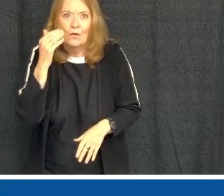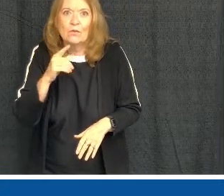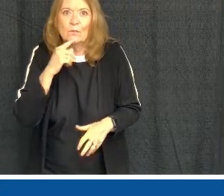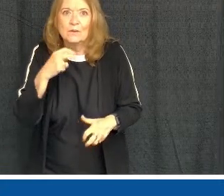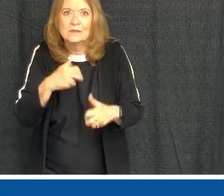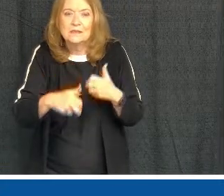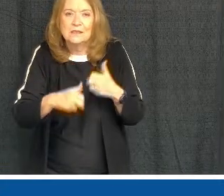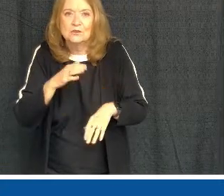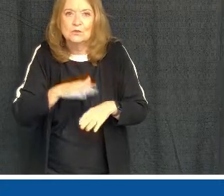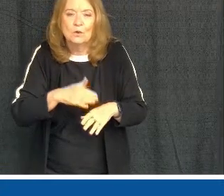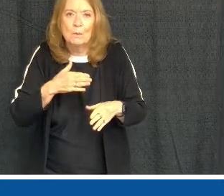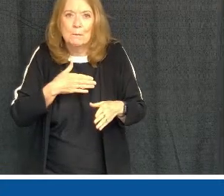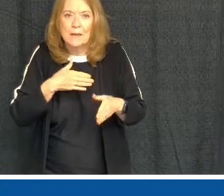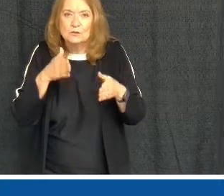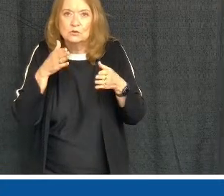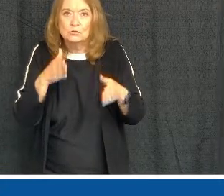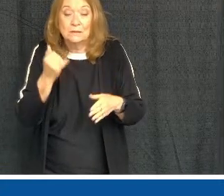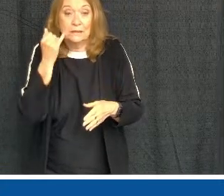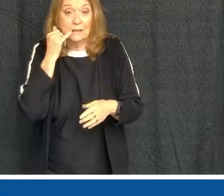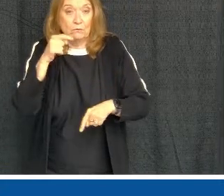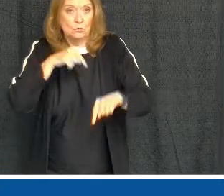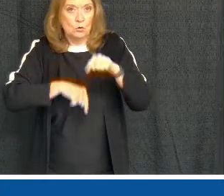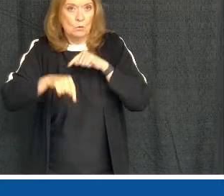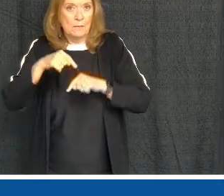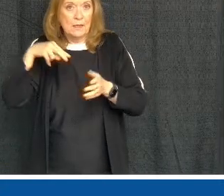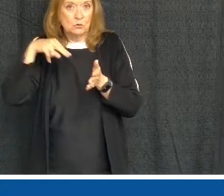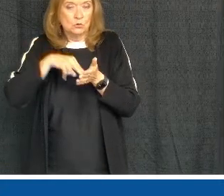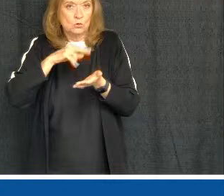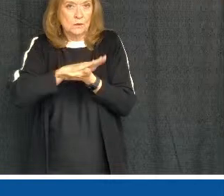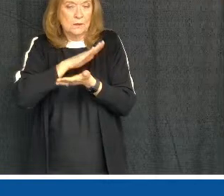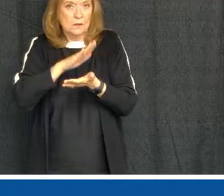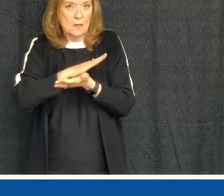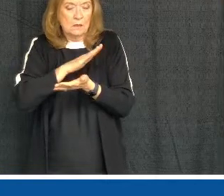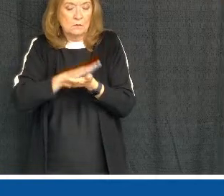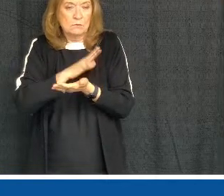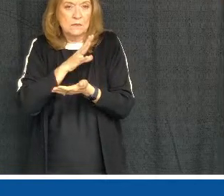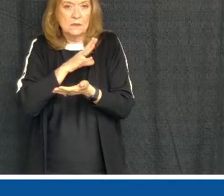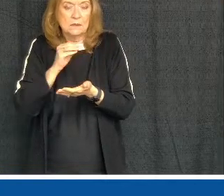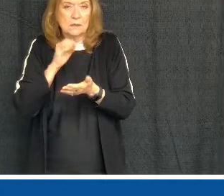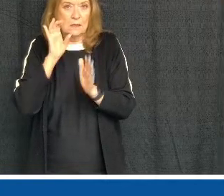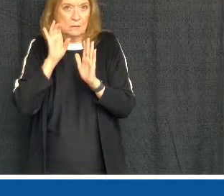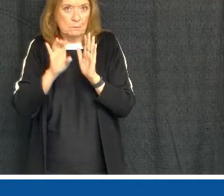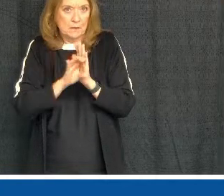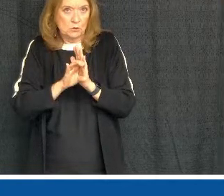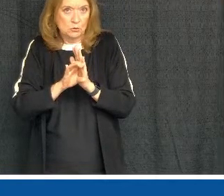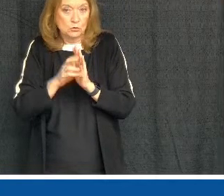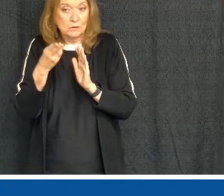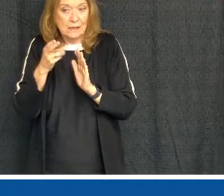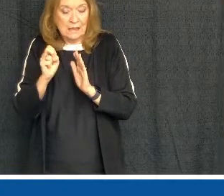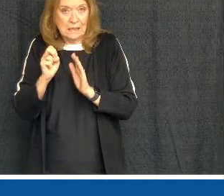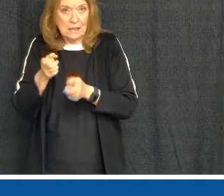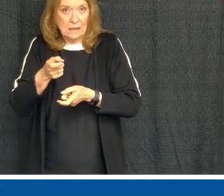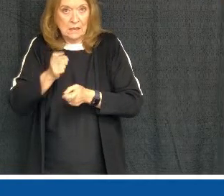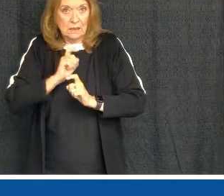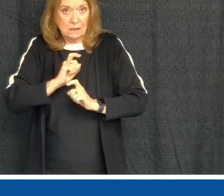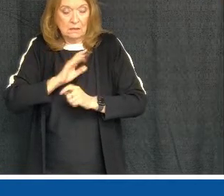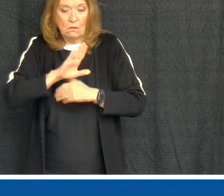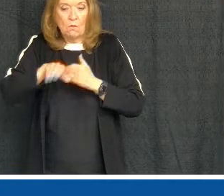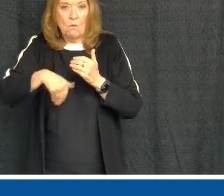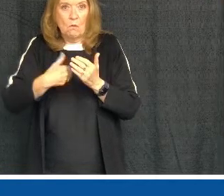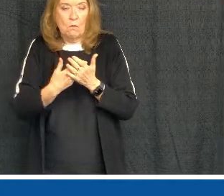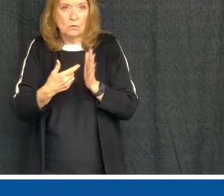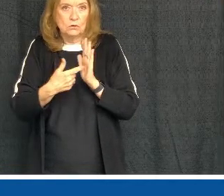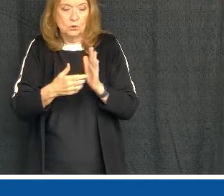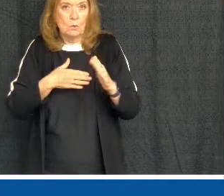on my street. And if you all go back and look at the documents and the images that he provided in there, all of them show